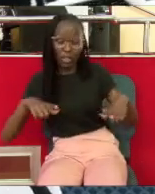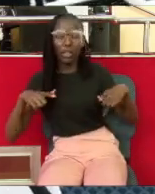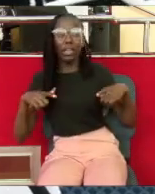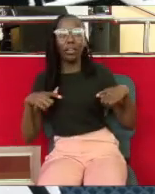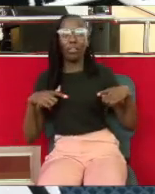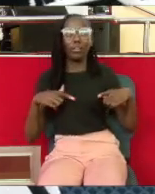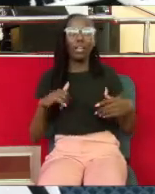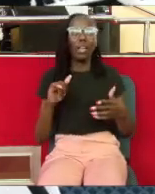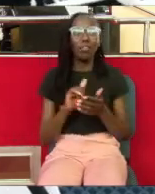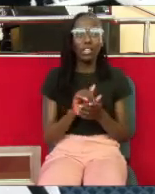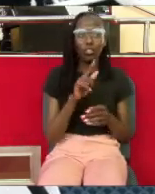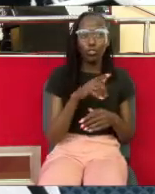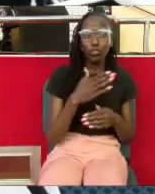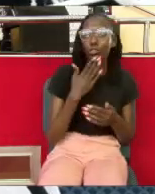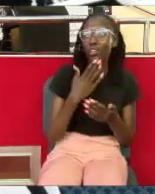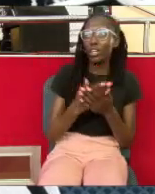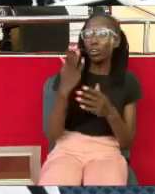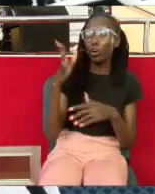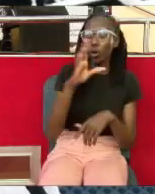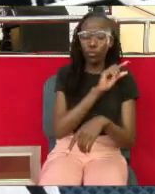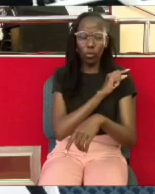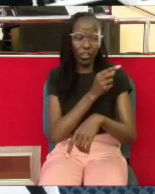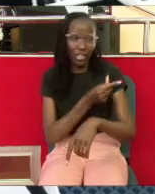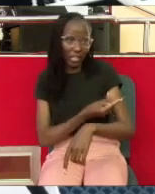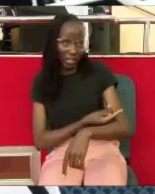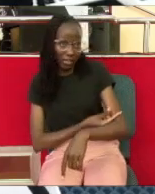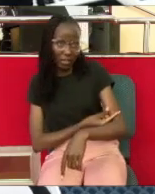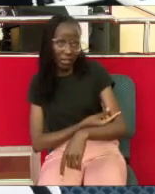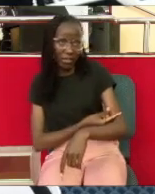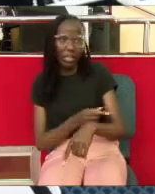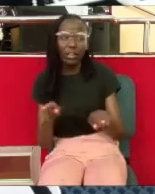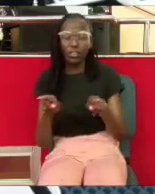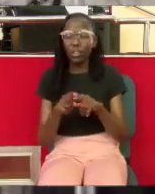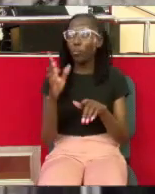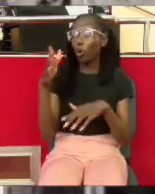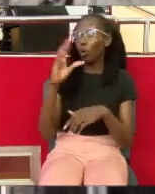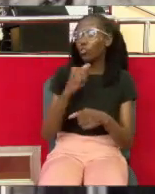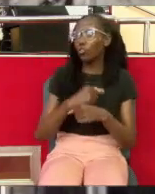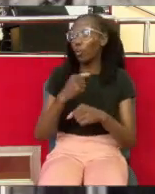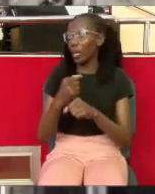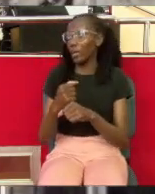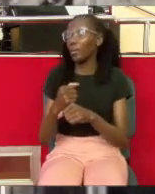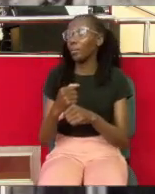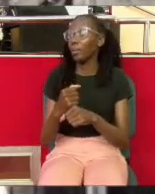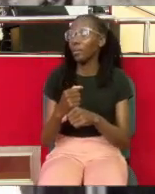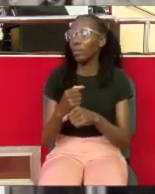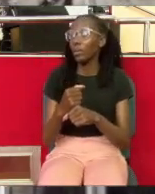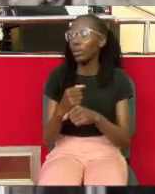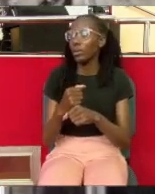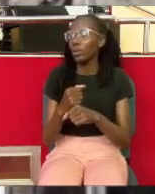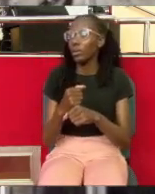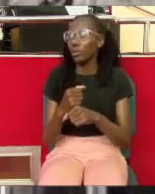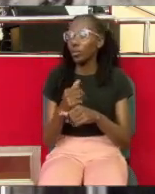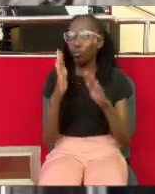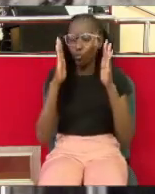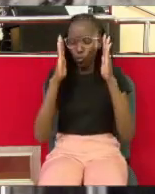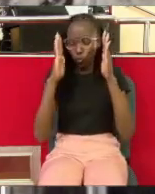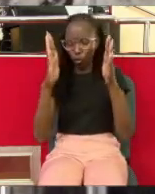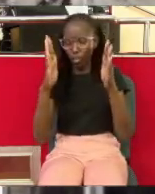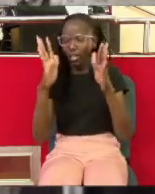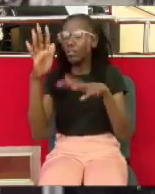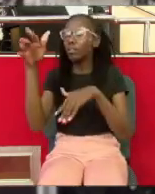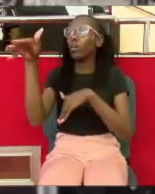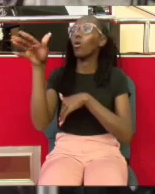grace, as you thank God for the, his working, you focus your eyes on